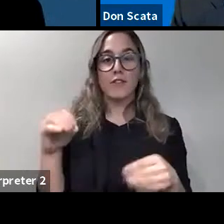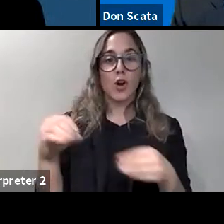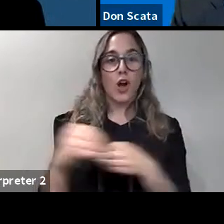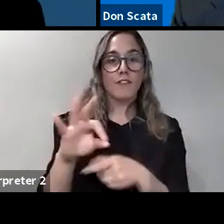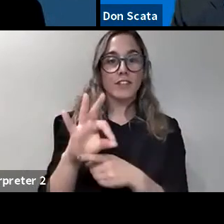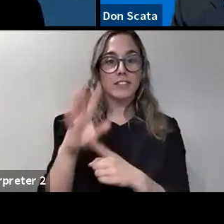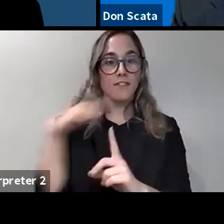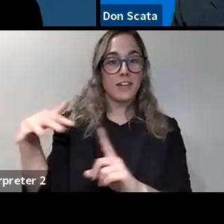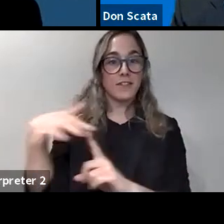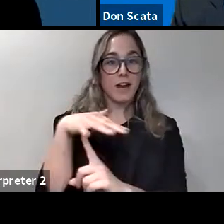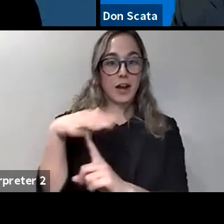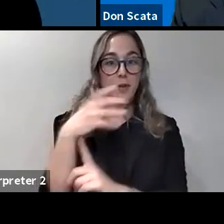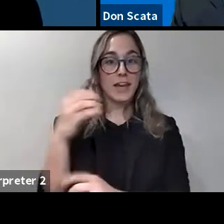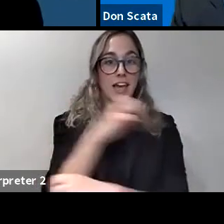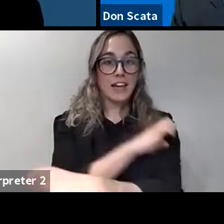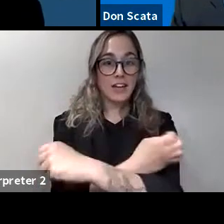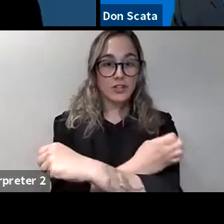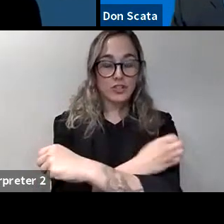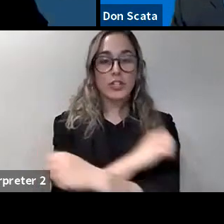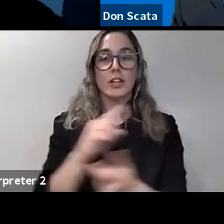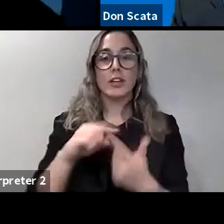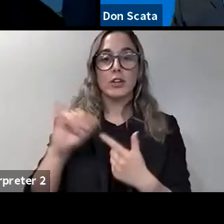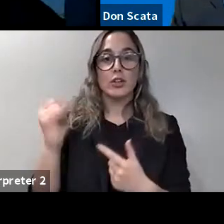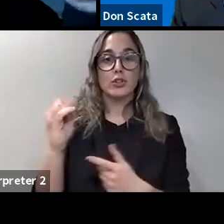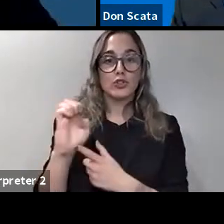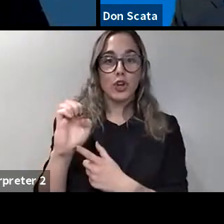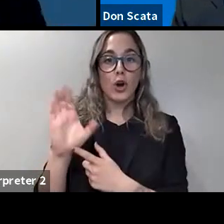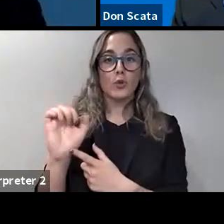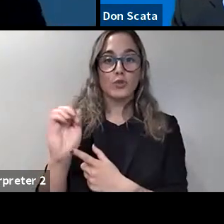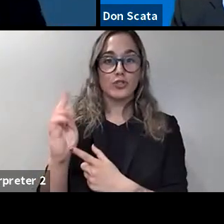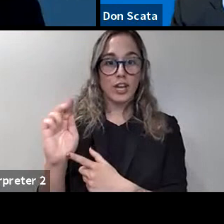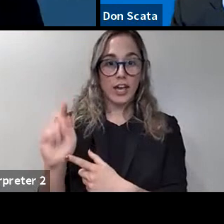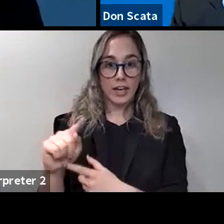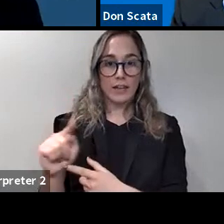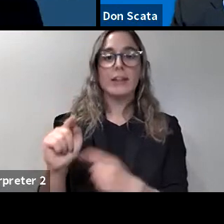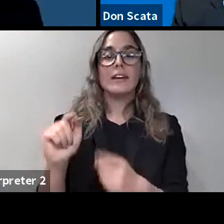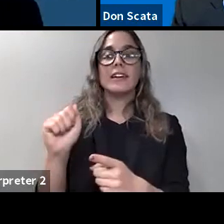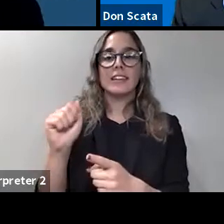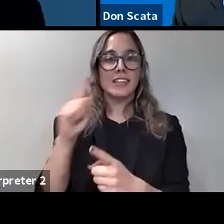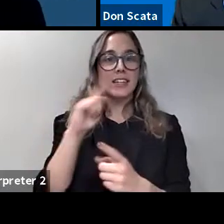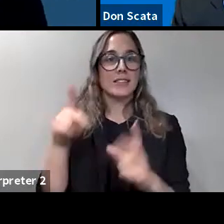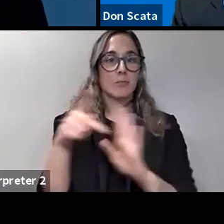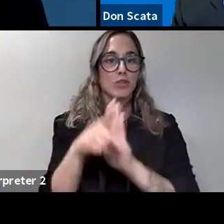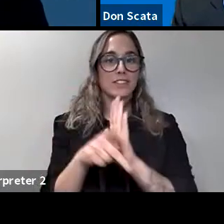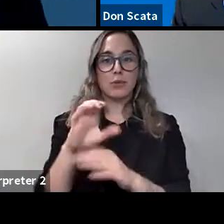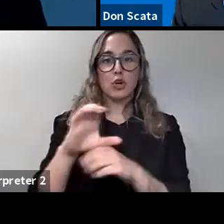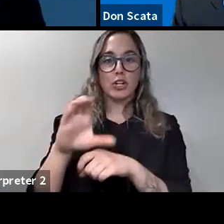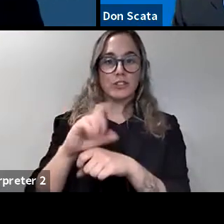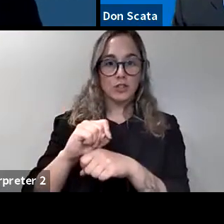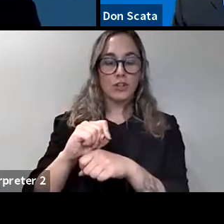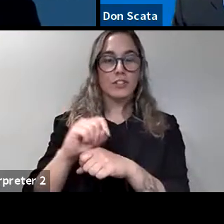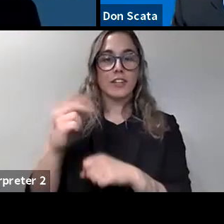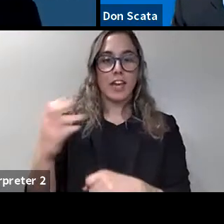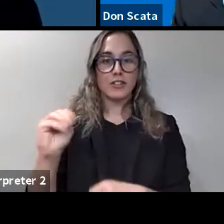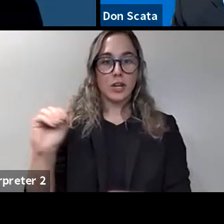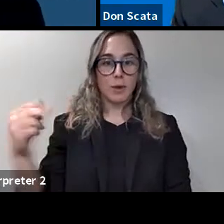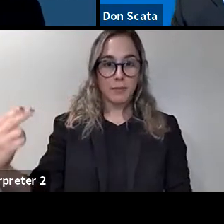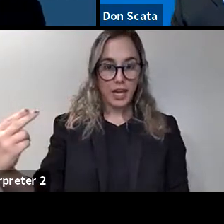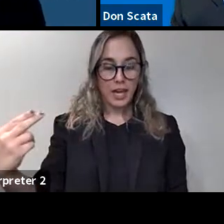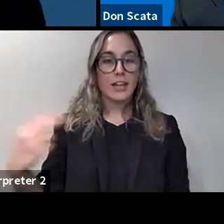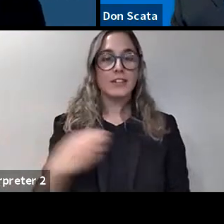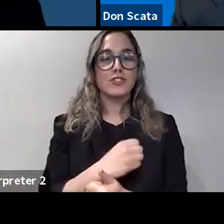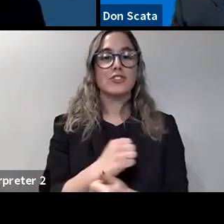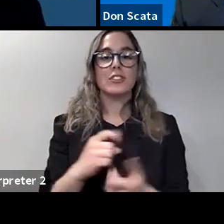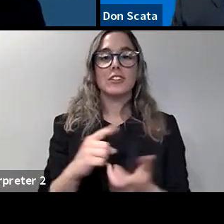Energy, Joe Check, Principal Consultant at HMMH, and Eric Jotz, Associate Director